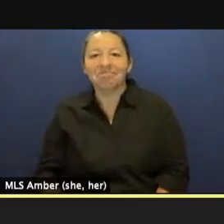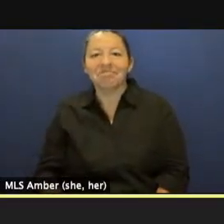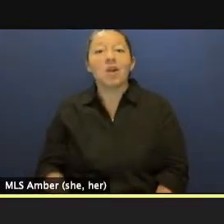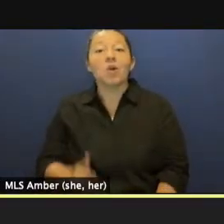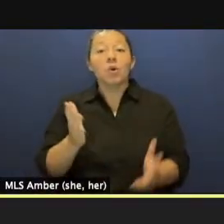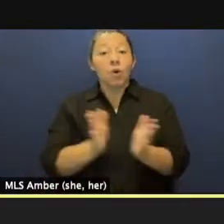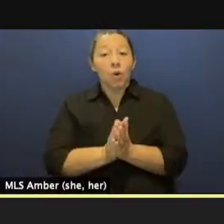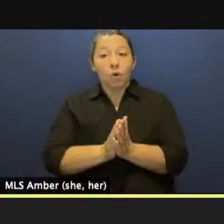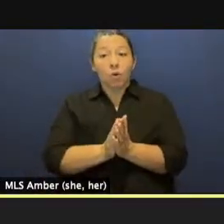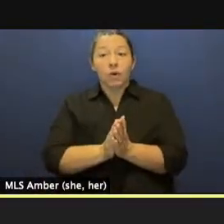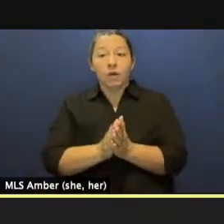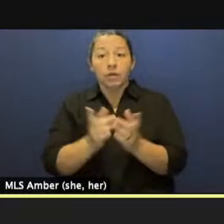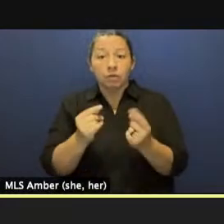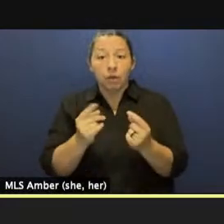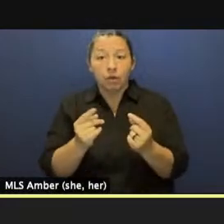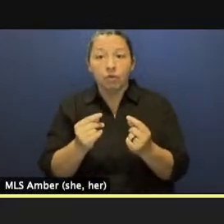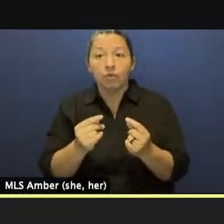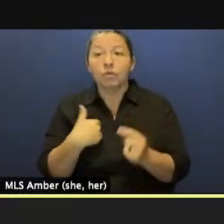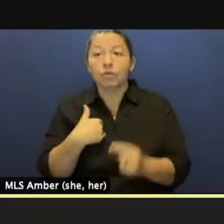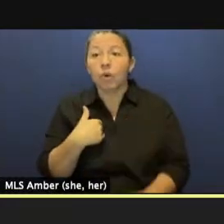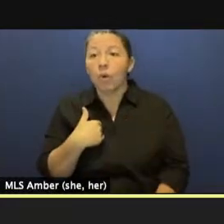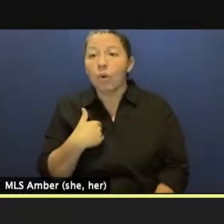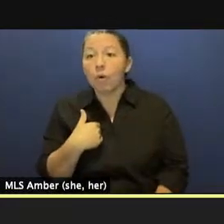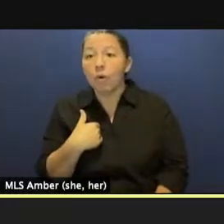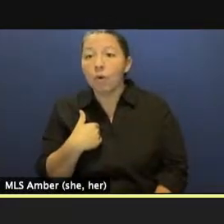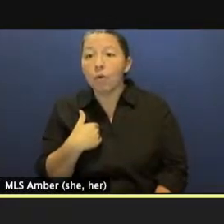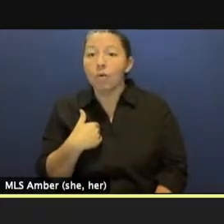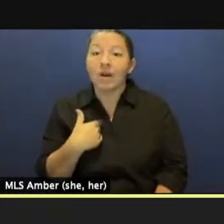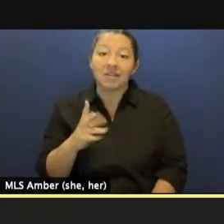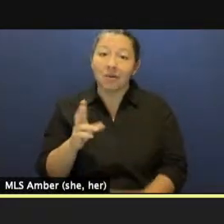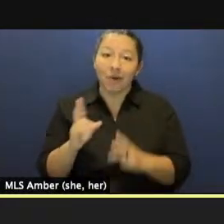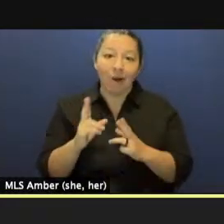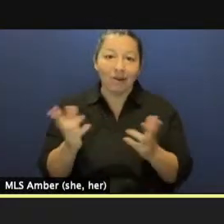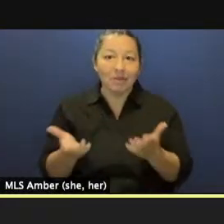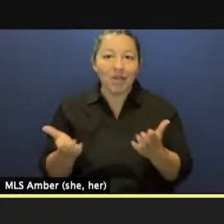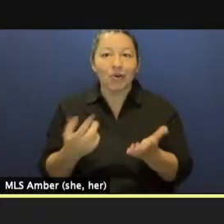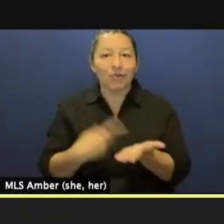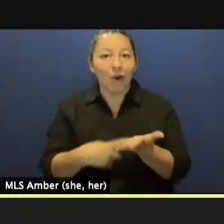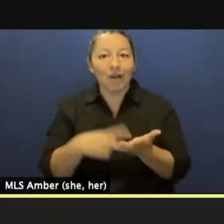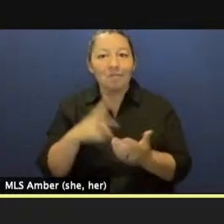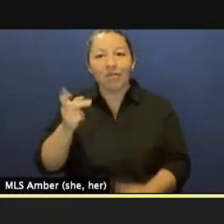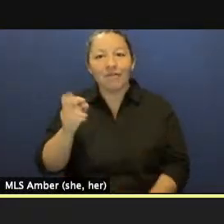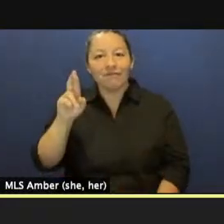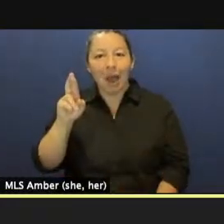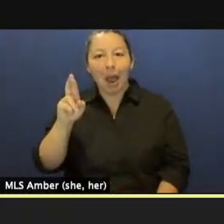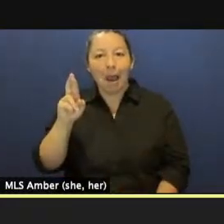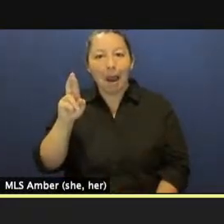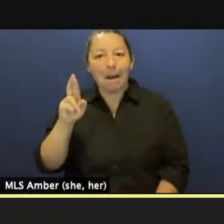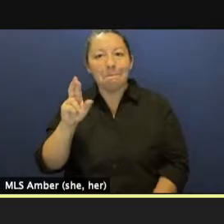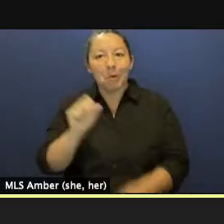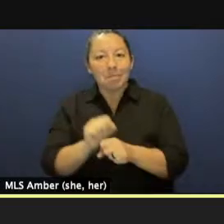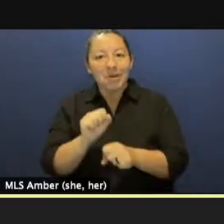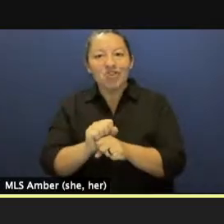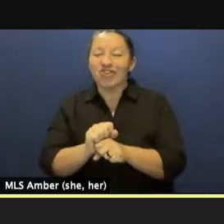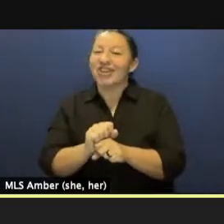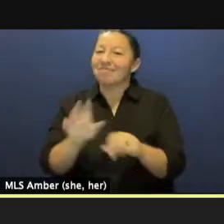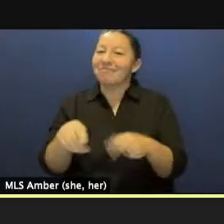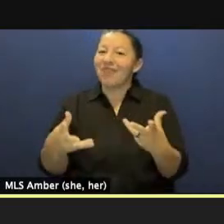So it's my pleasure to be here talking about the Viper mission and giving a mission